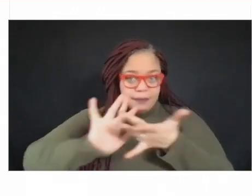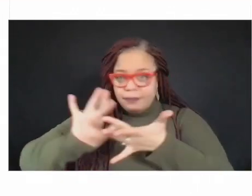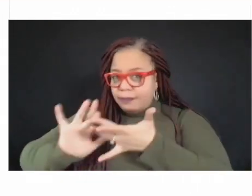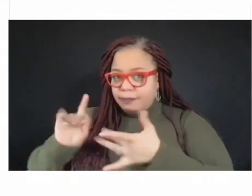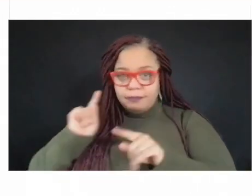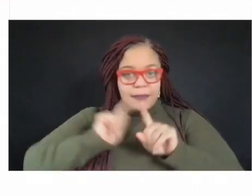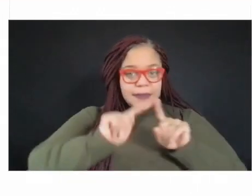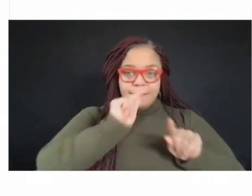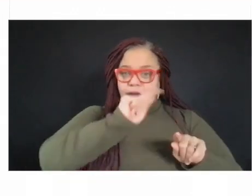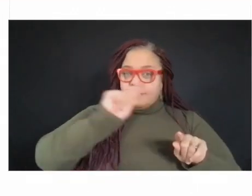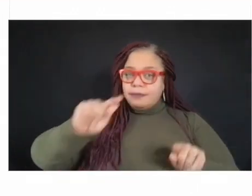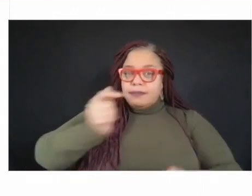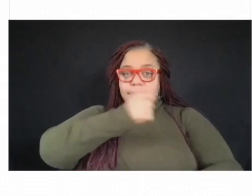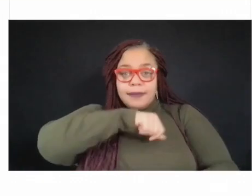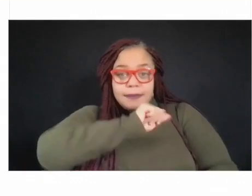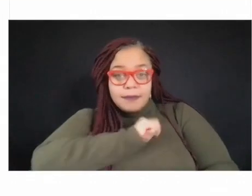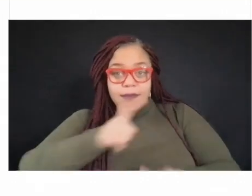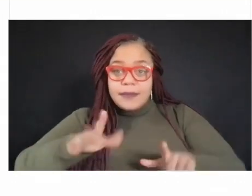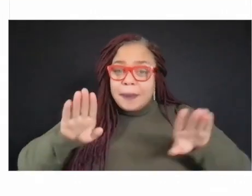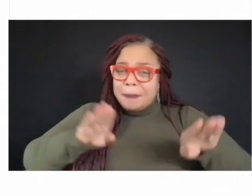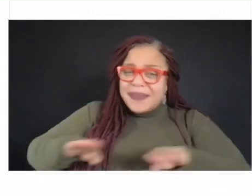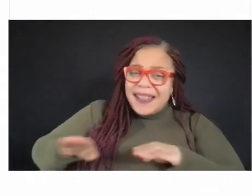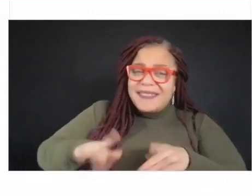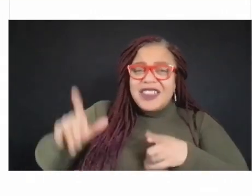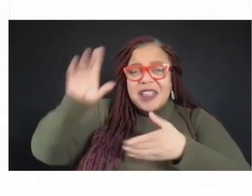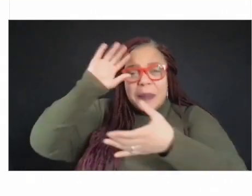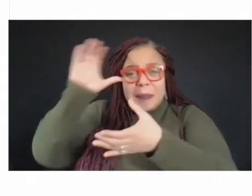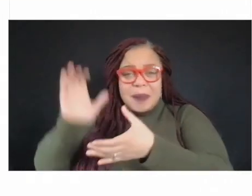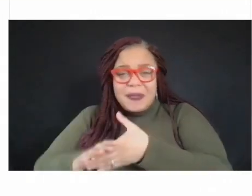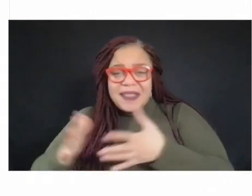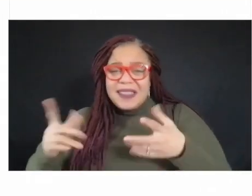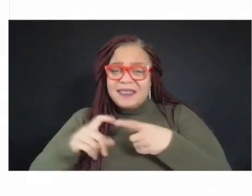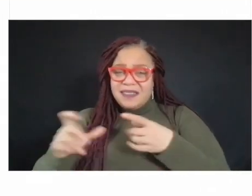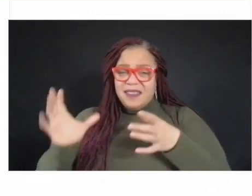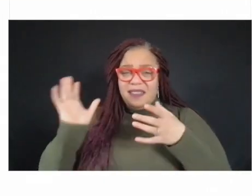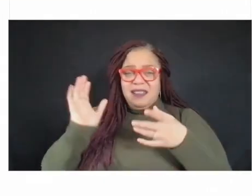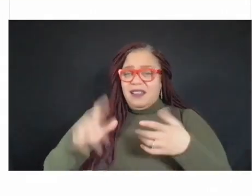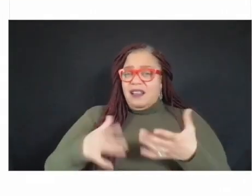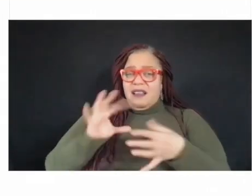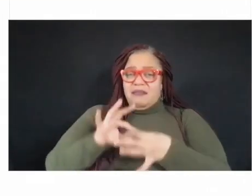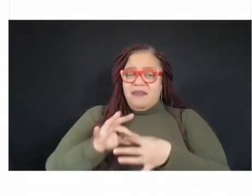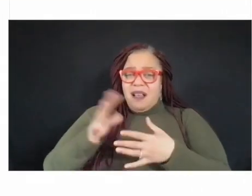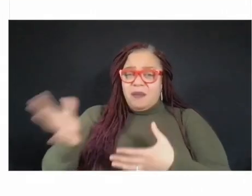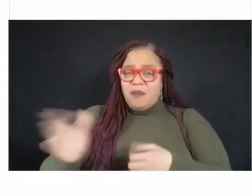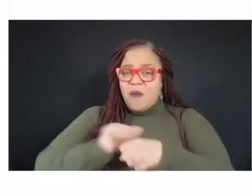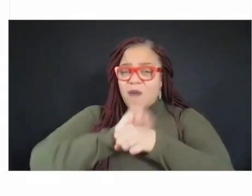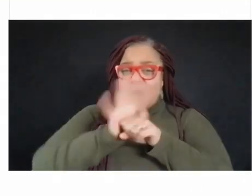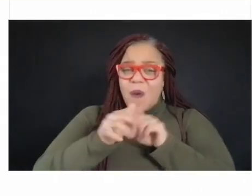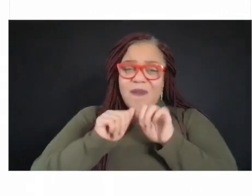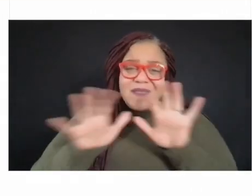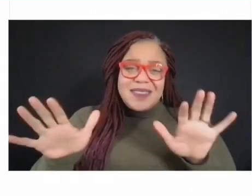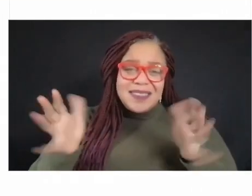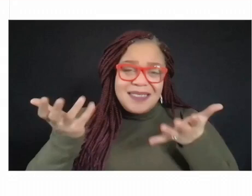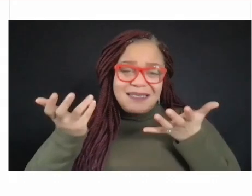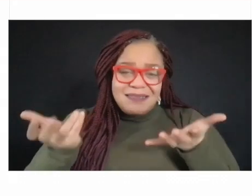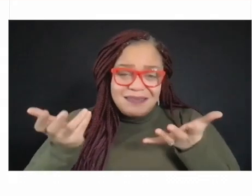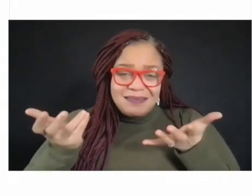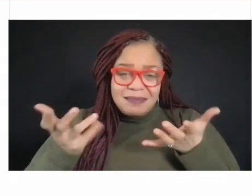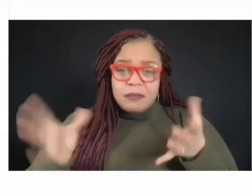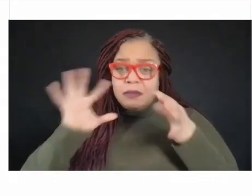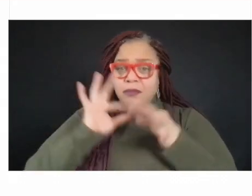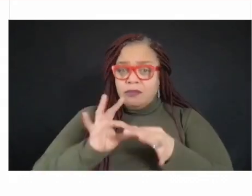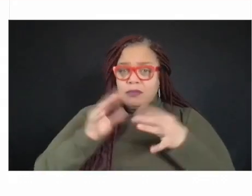and beliefs that are out there about COVID-19, and particularly testing and